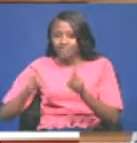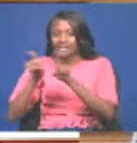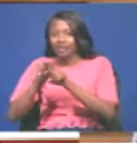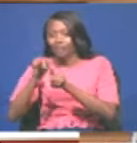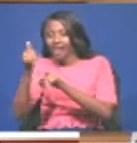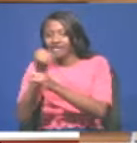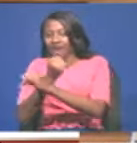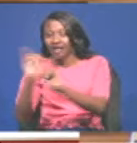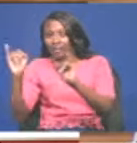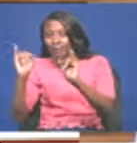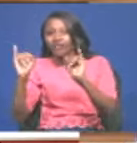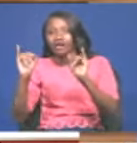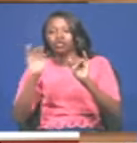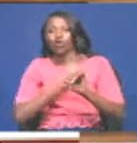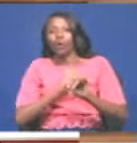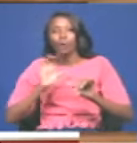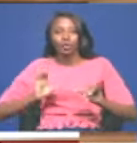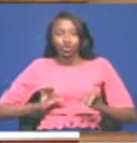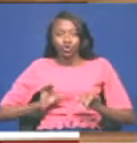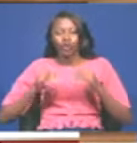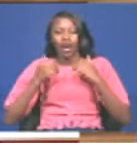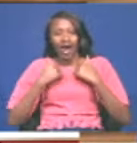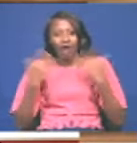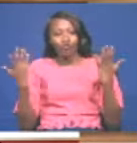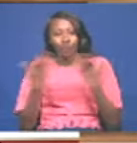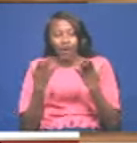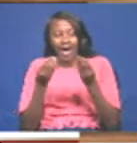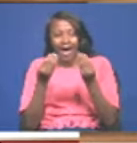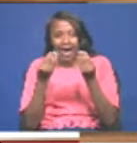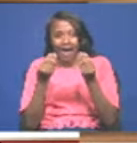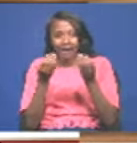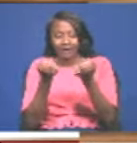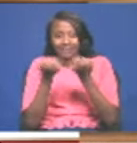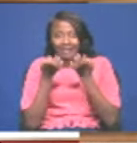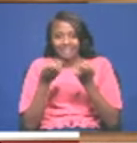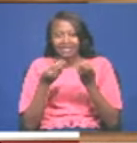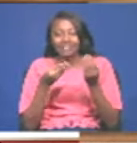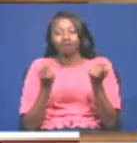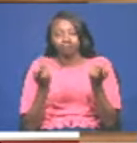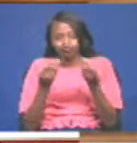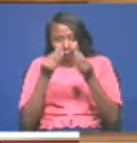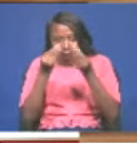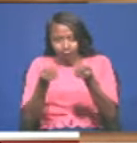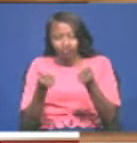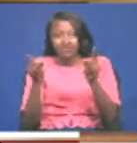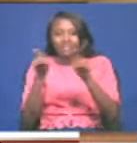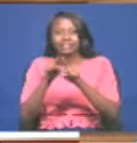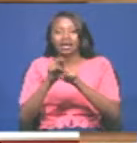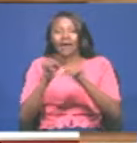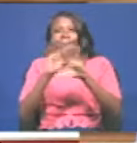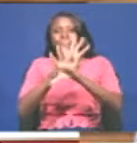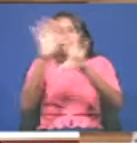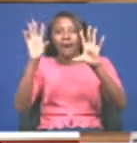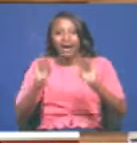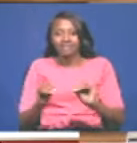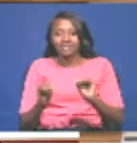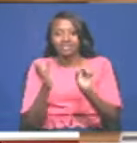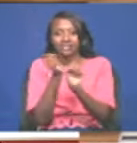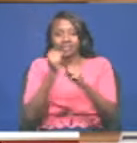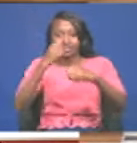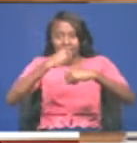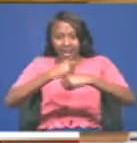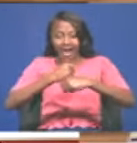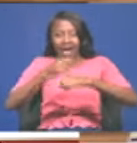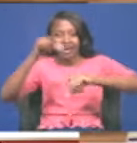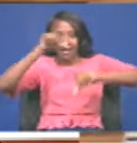that require intervention by the national government, including budgets, policy formulation, and implementation